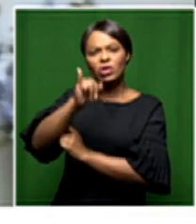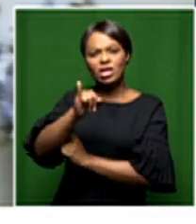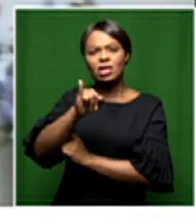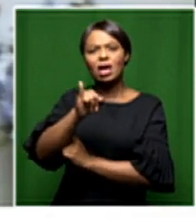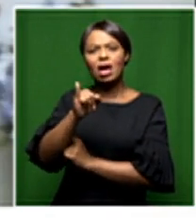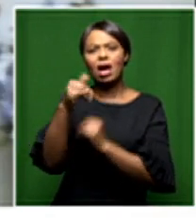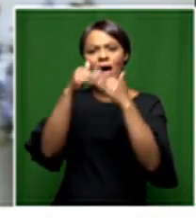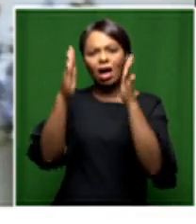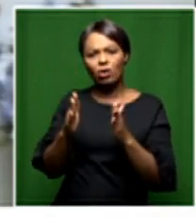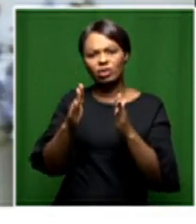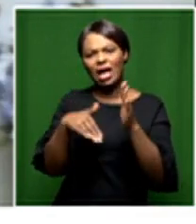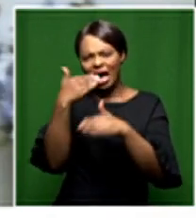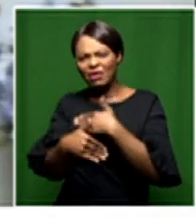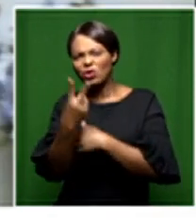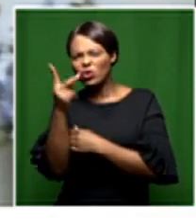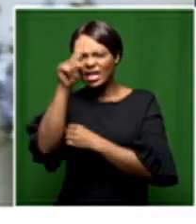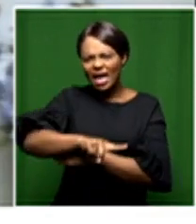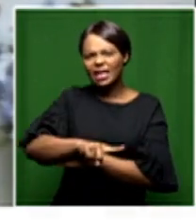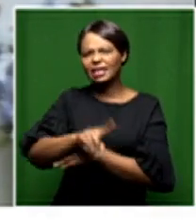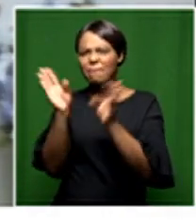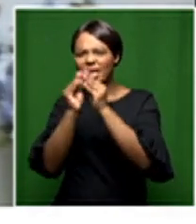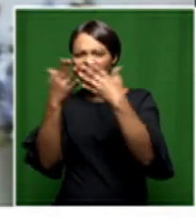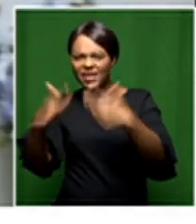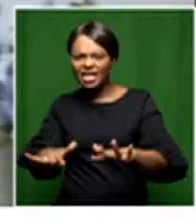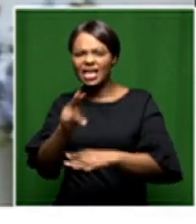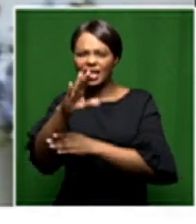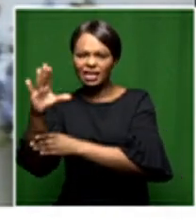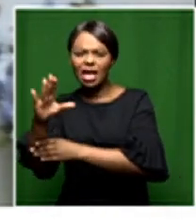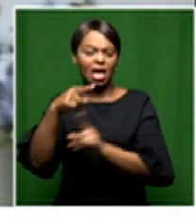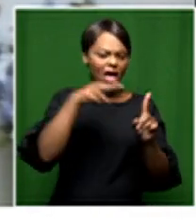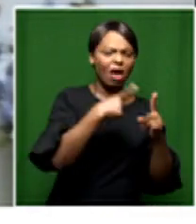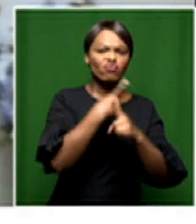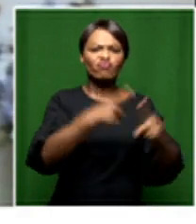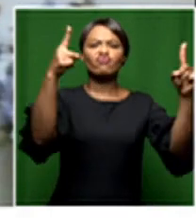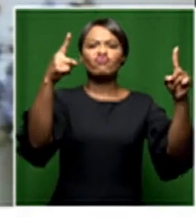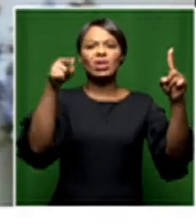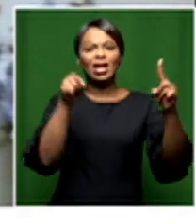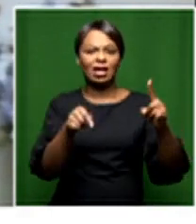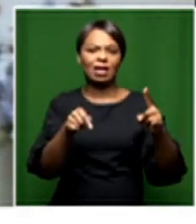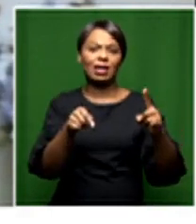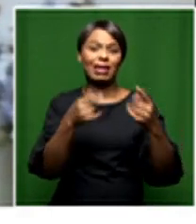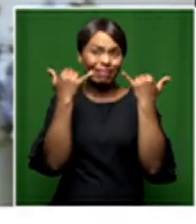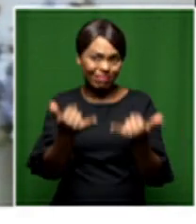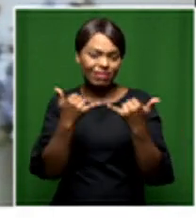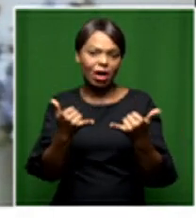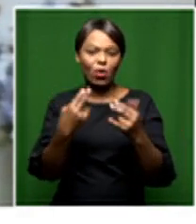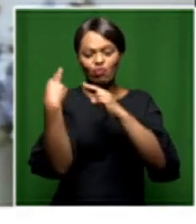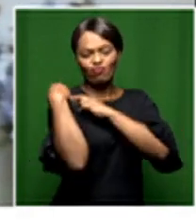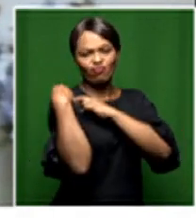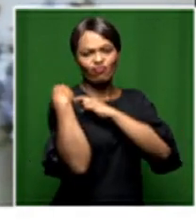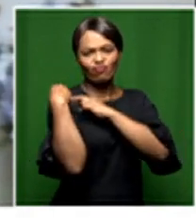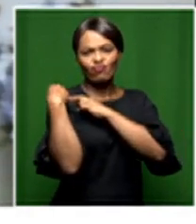or two after the meeting to address the media, to brief the media. That is no longer left in the hands of